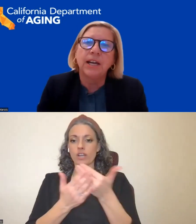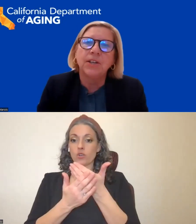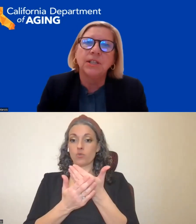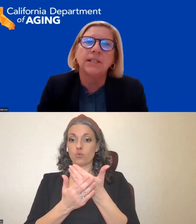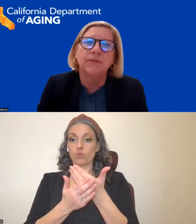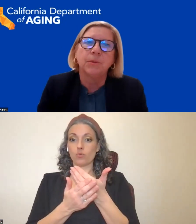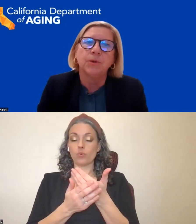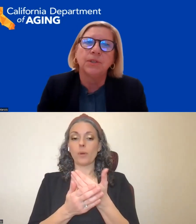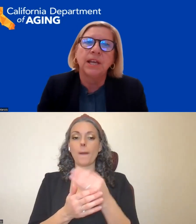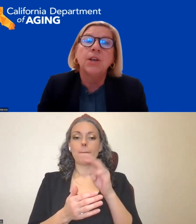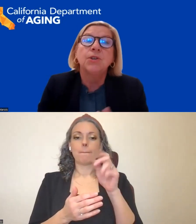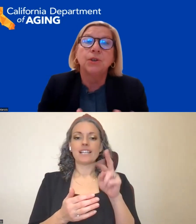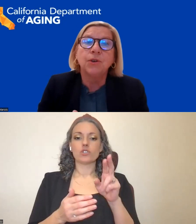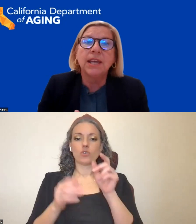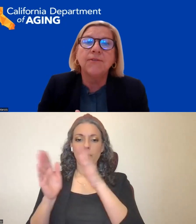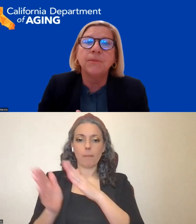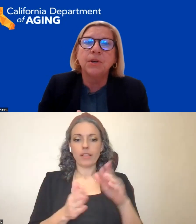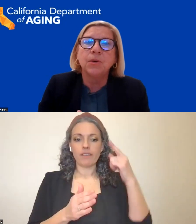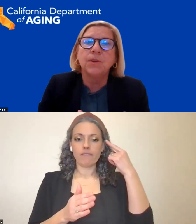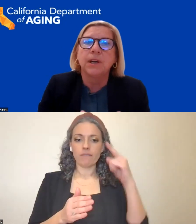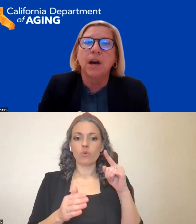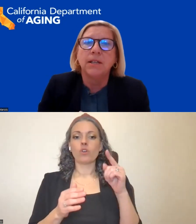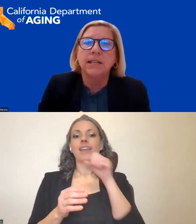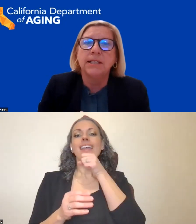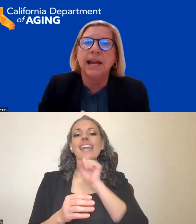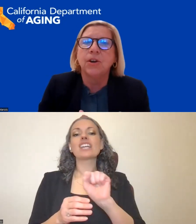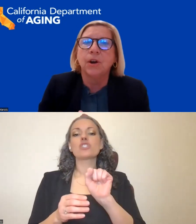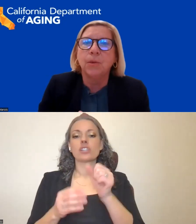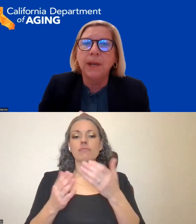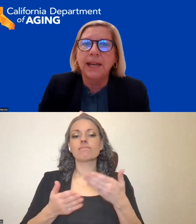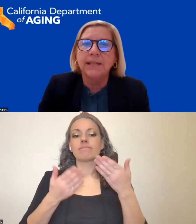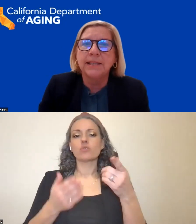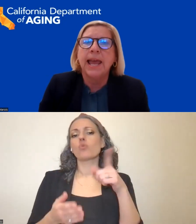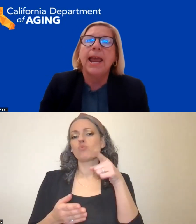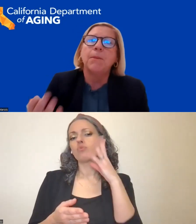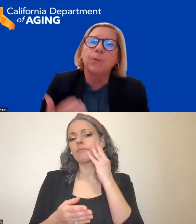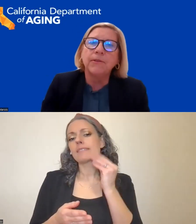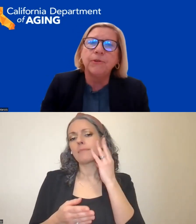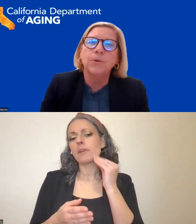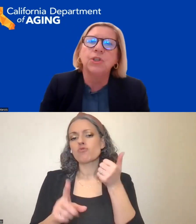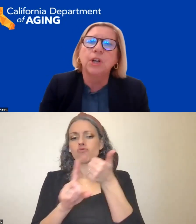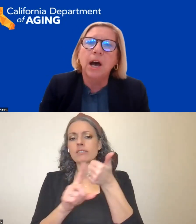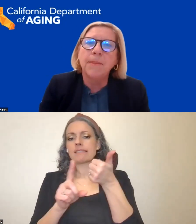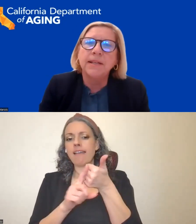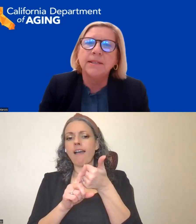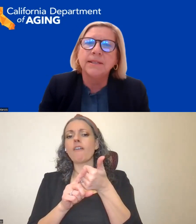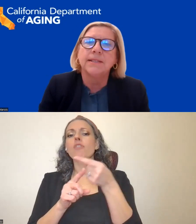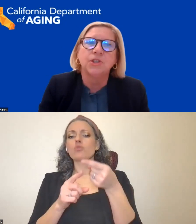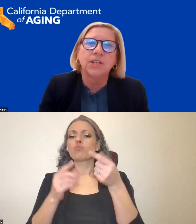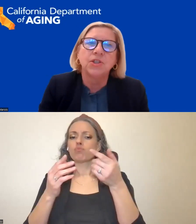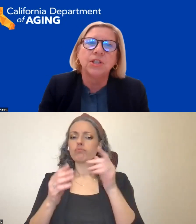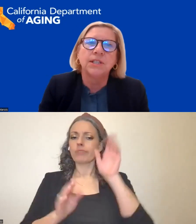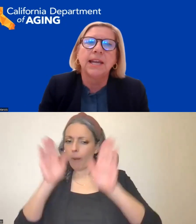Plan for Aging deliverables, so you can get familiar with the content at your own pace and bring forward your